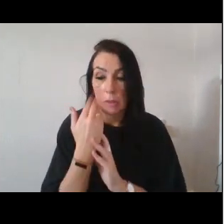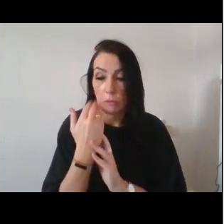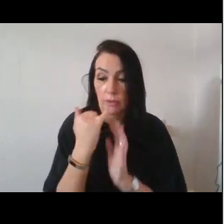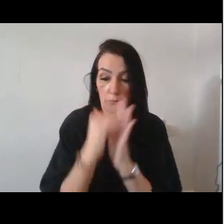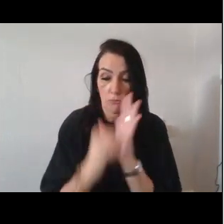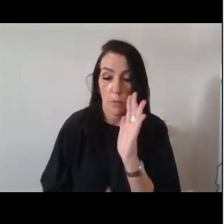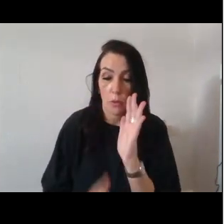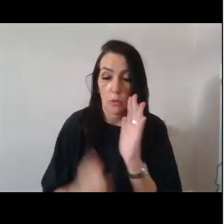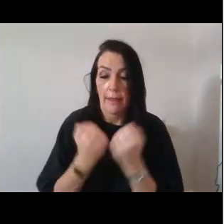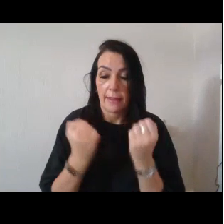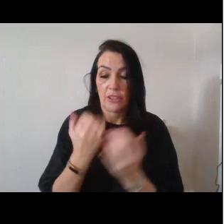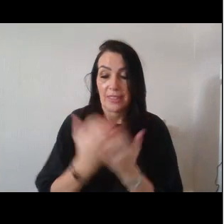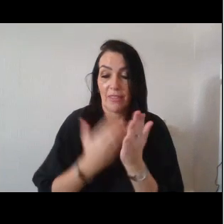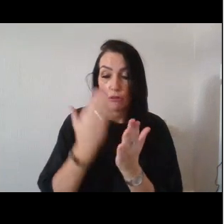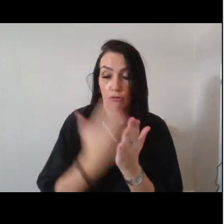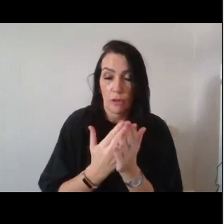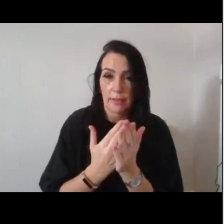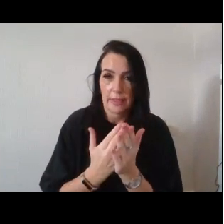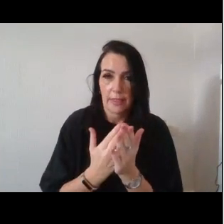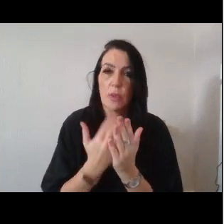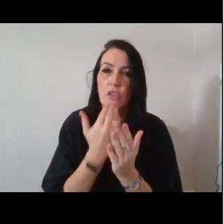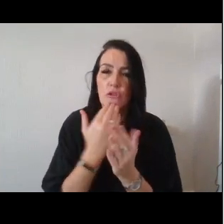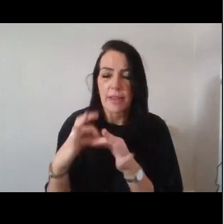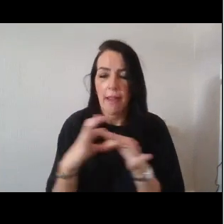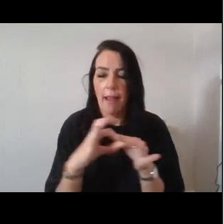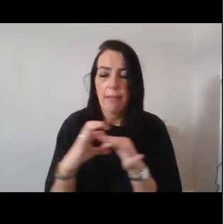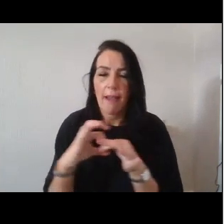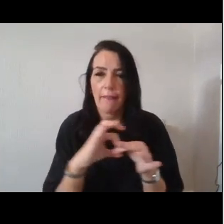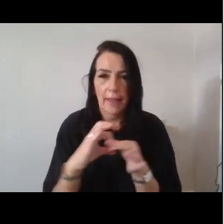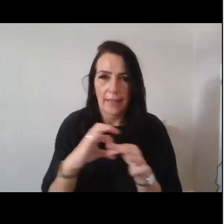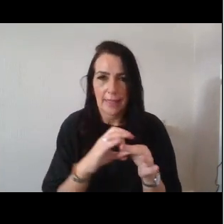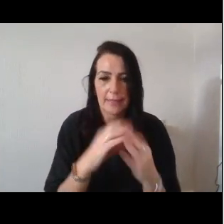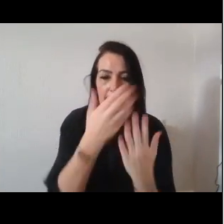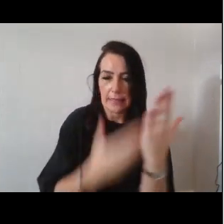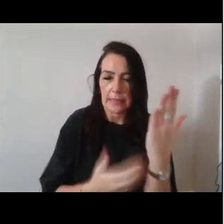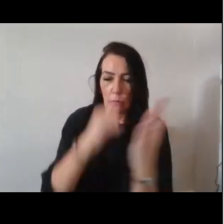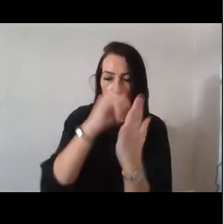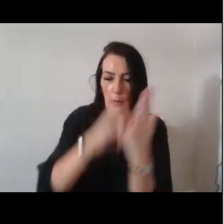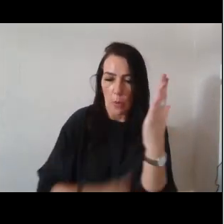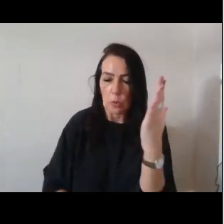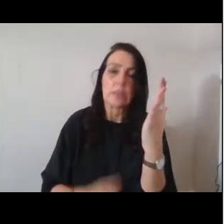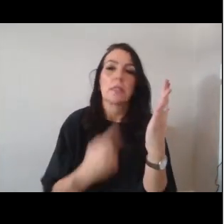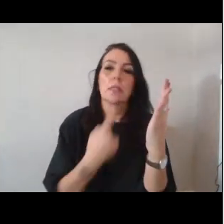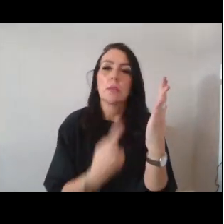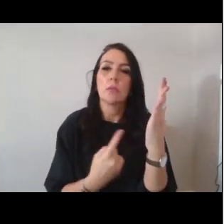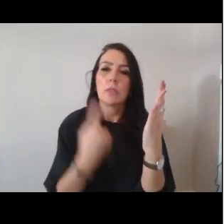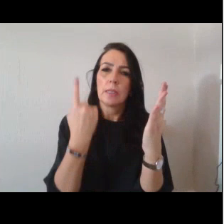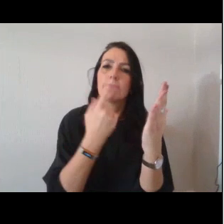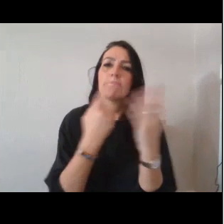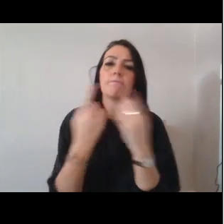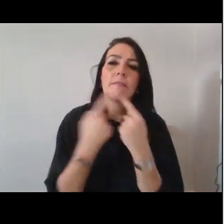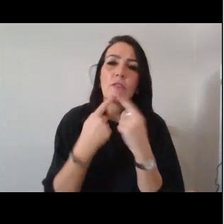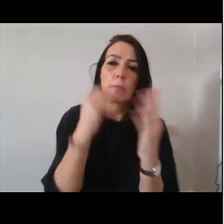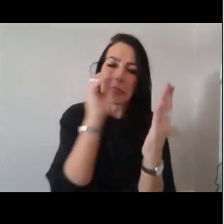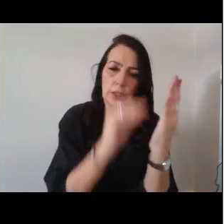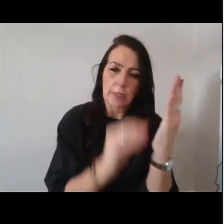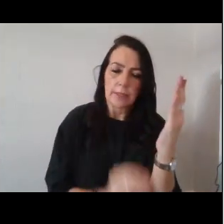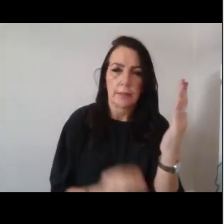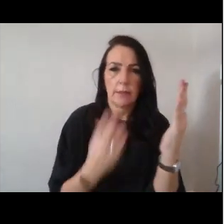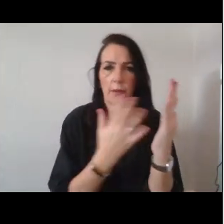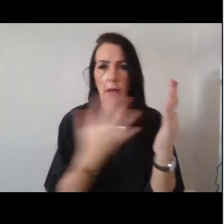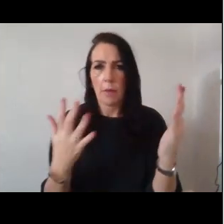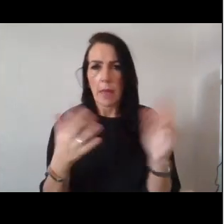Energy Saving Trust with Green Alliance, which was commissioned by the Climate Change Committee, we reported on how many companies perceived the Energy